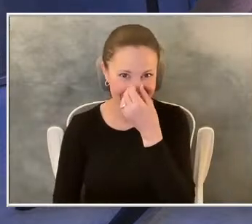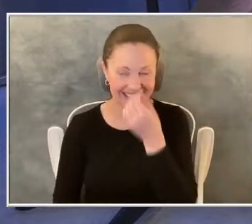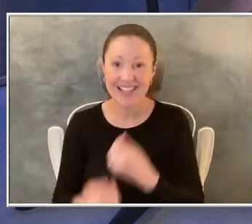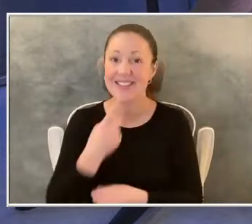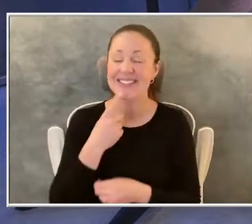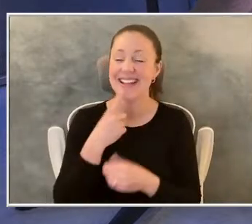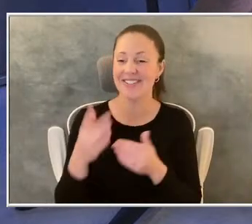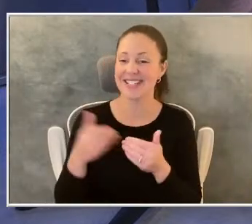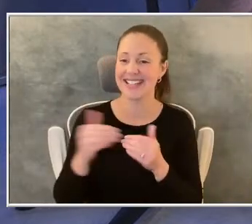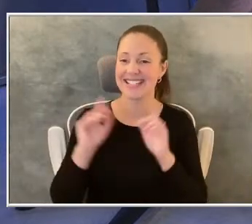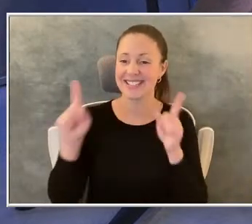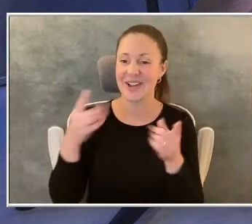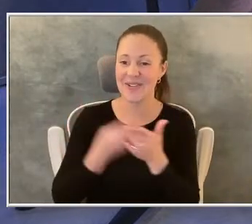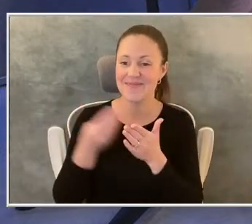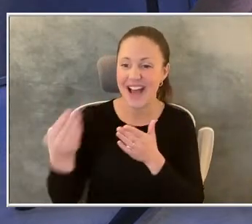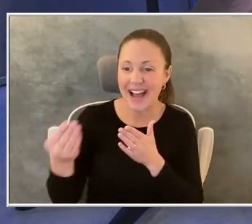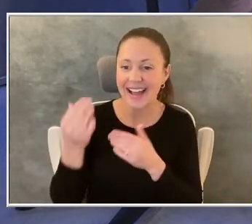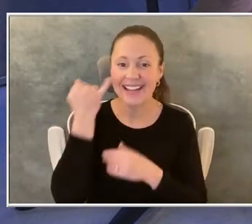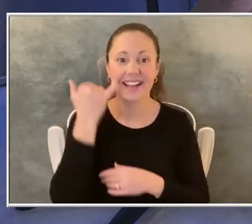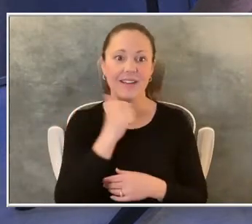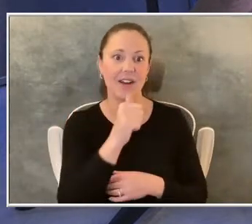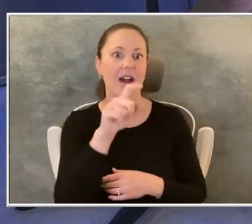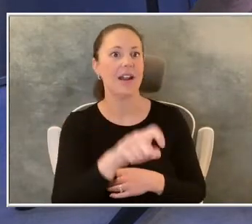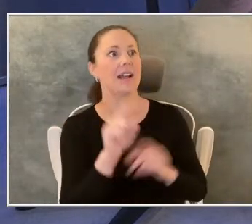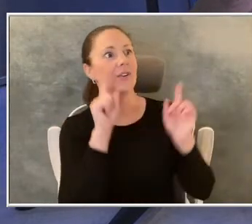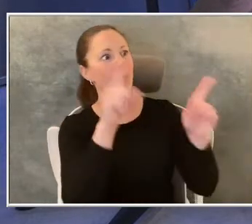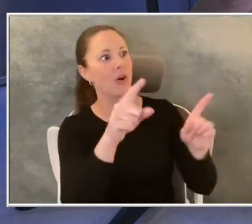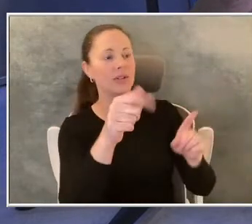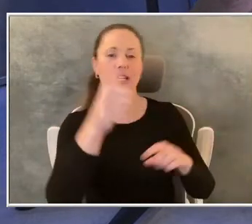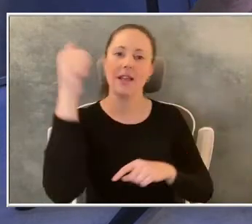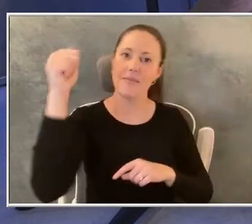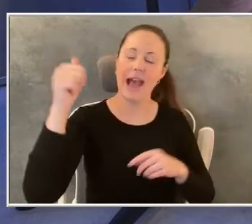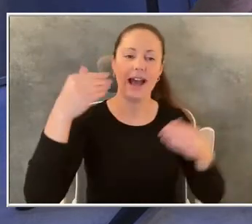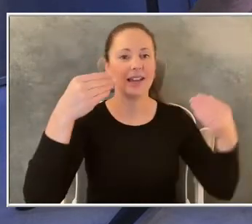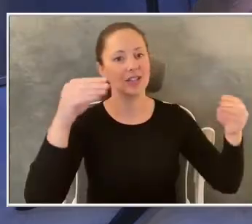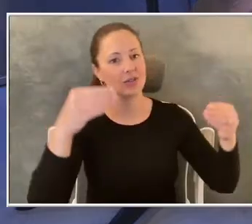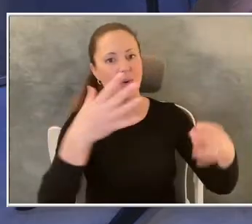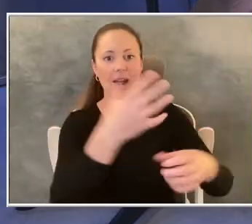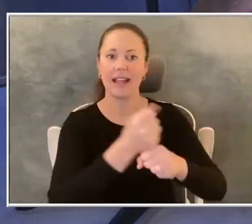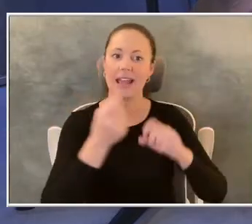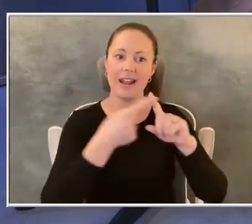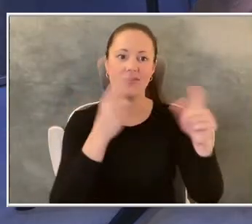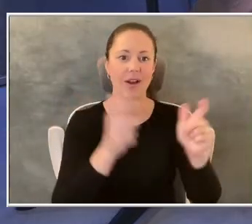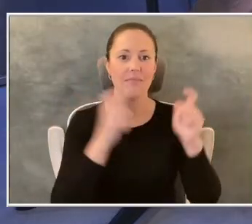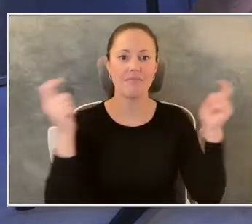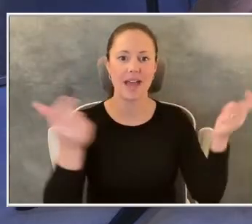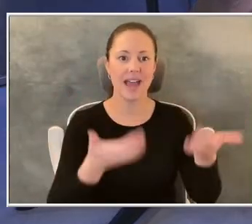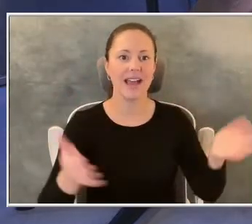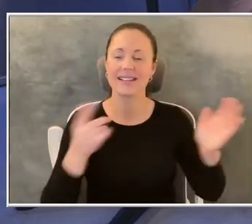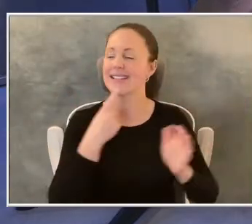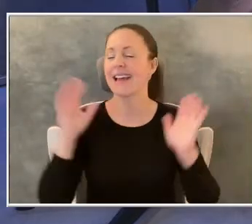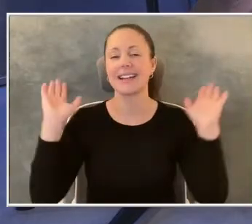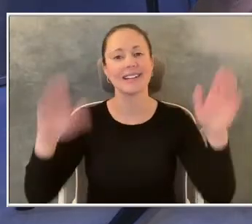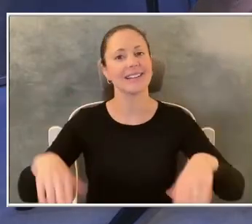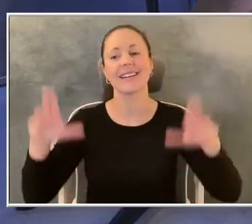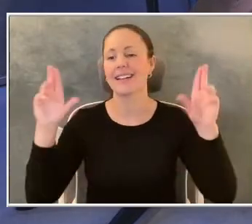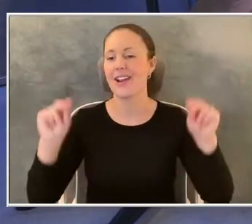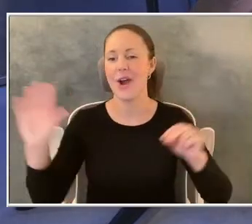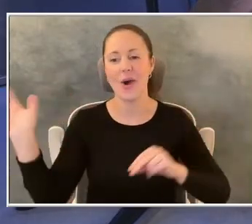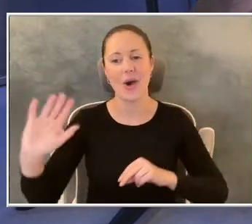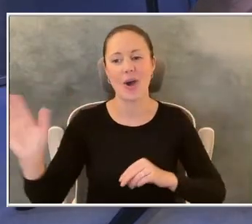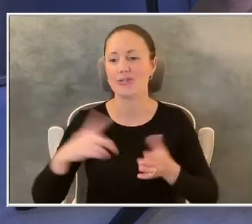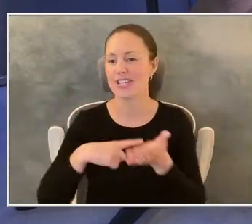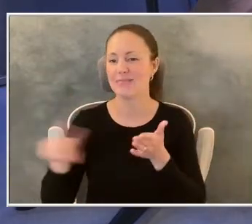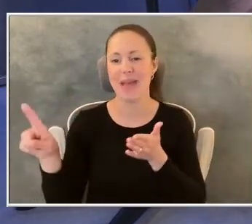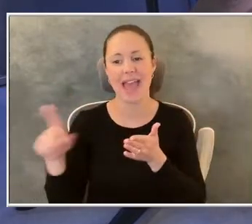if not, Right. you had to go to like the back and like get it out of these big vats and stuff. And you're like, just go pay the $3, $4, $5 to get the carton.